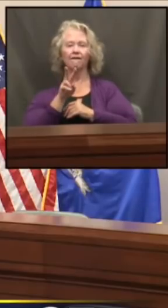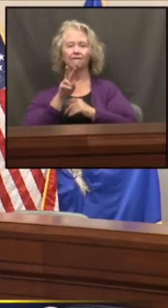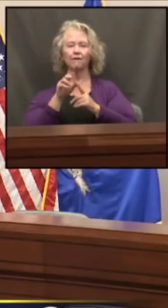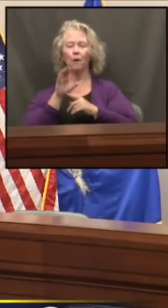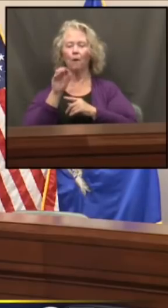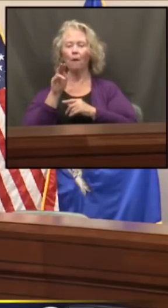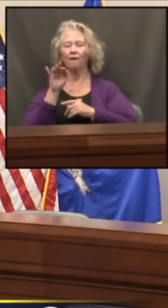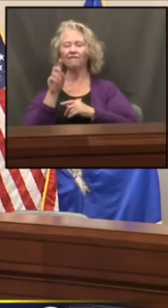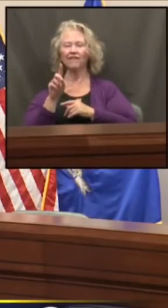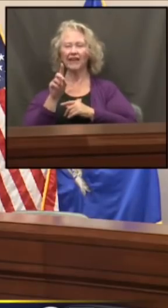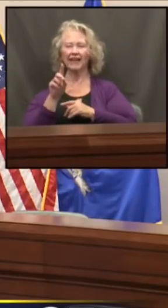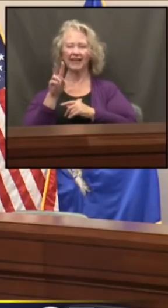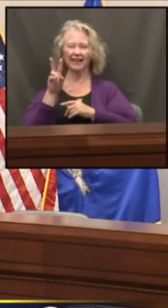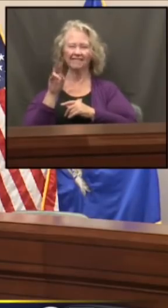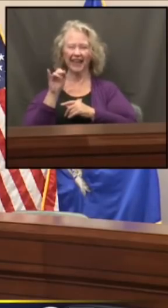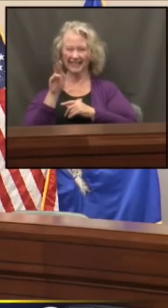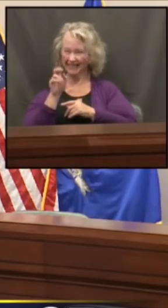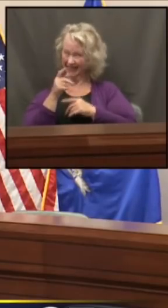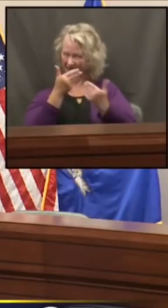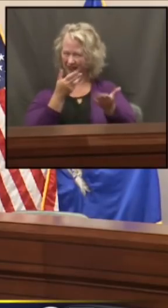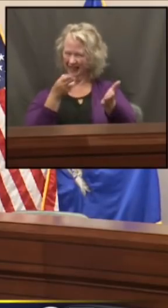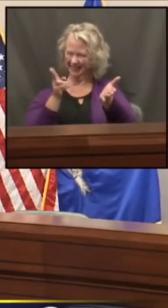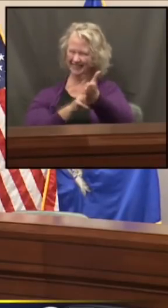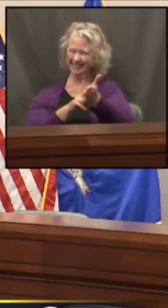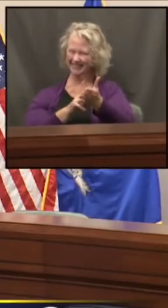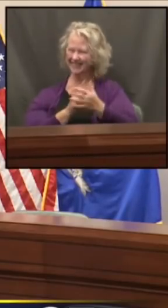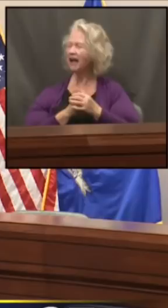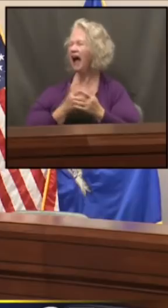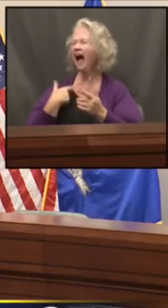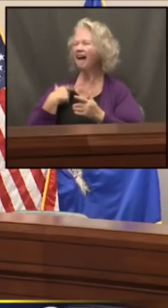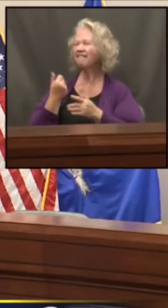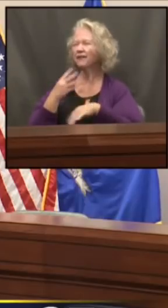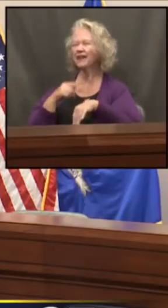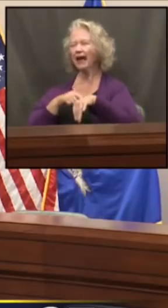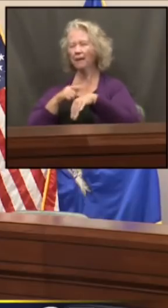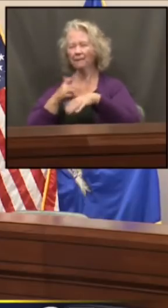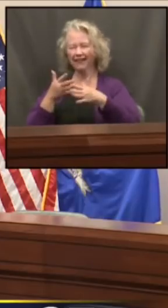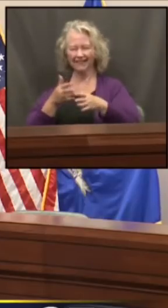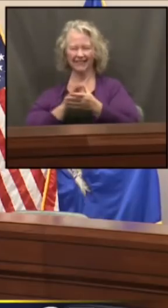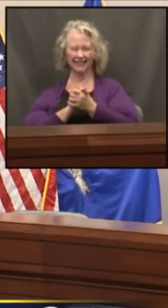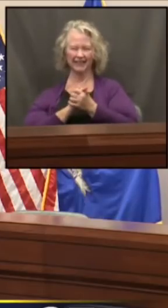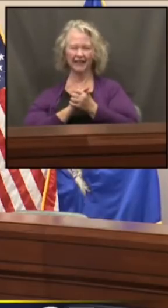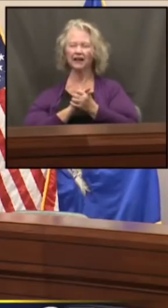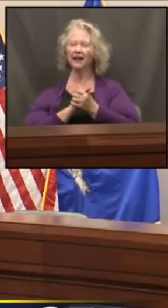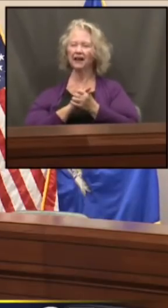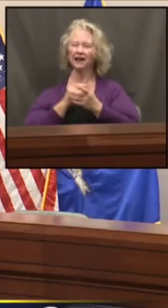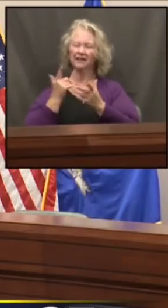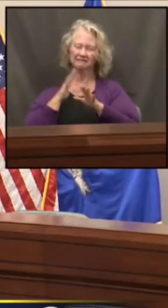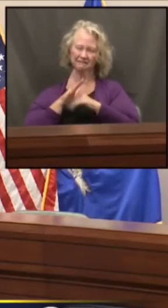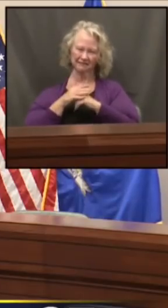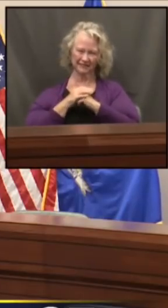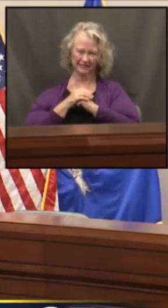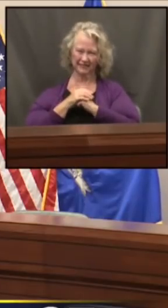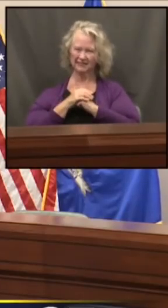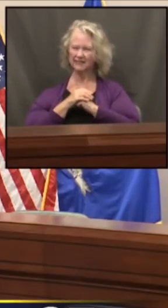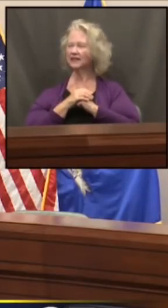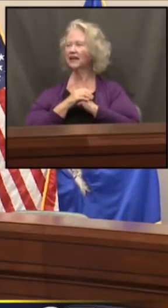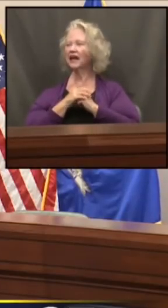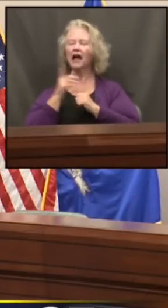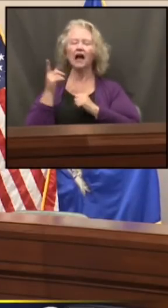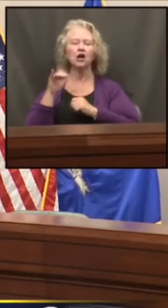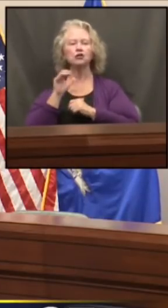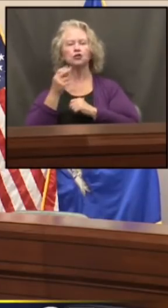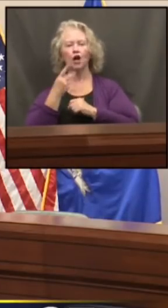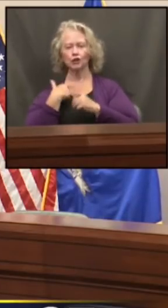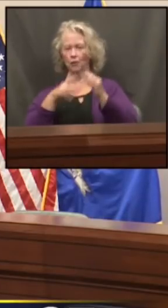up. I think we're about I got a there, few aren't more we, years John? left, though. Thanks very much, Governor. That's enough for me. Thanks, One thing I would just